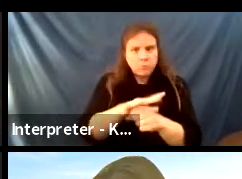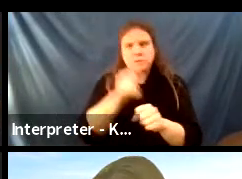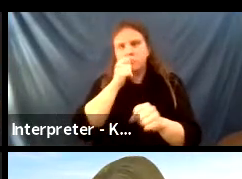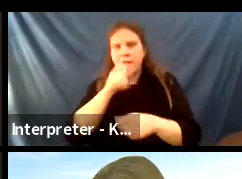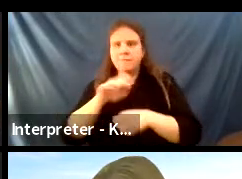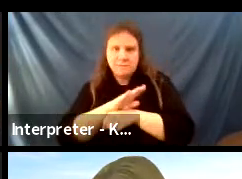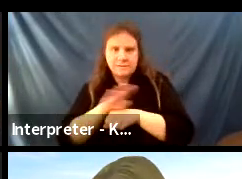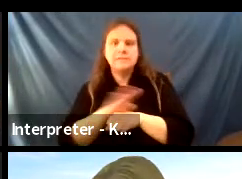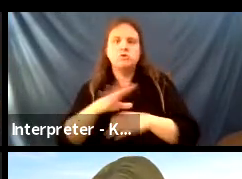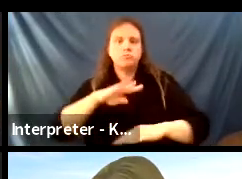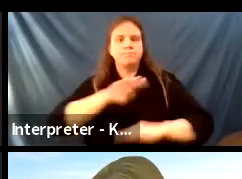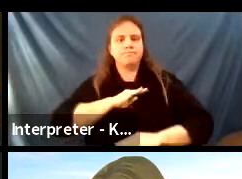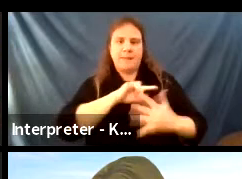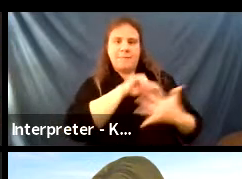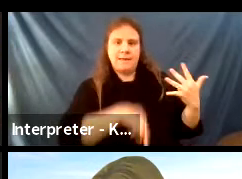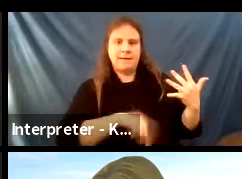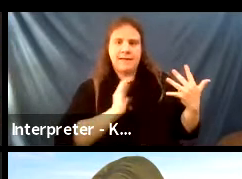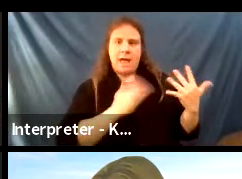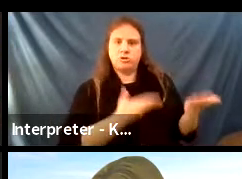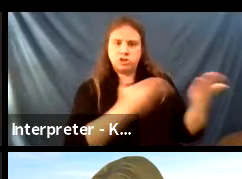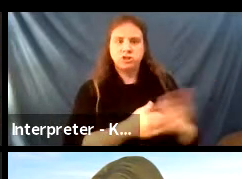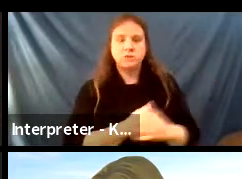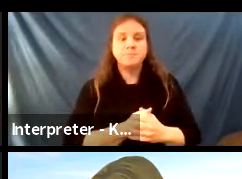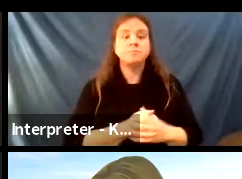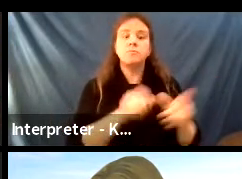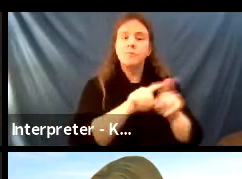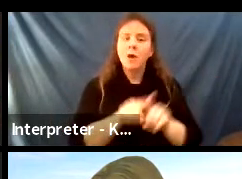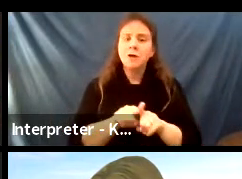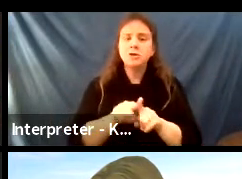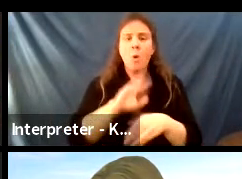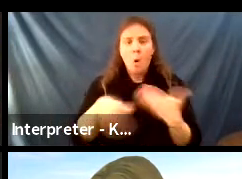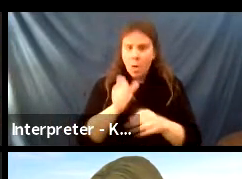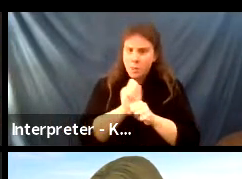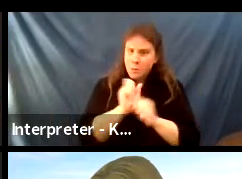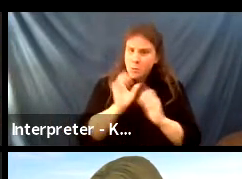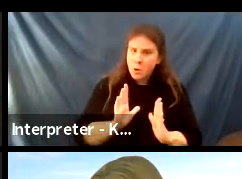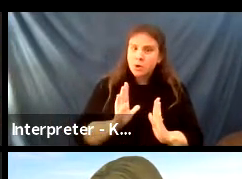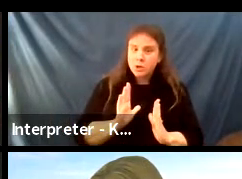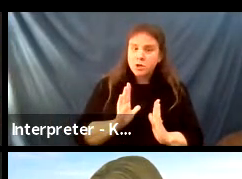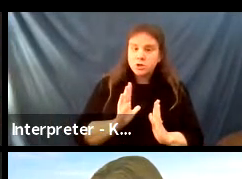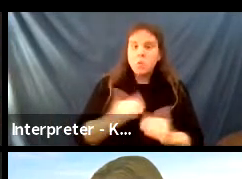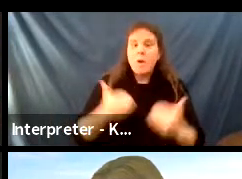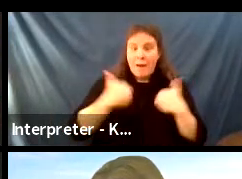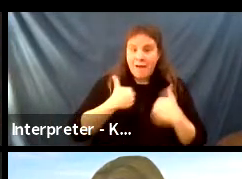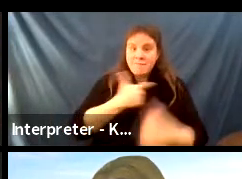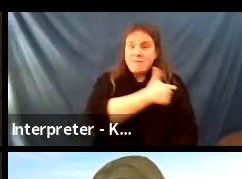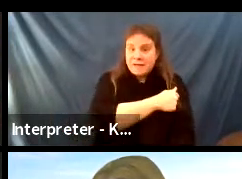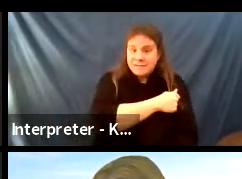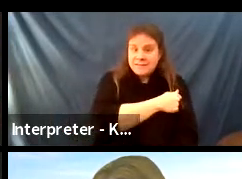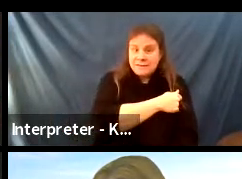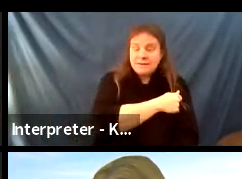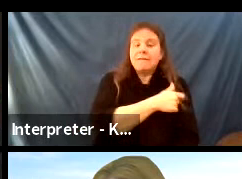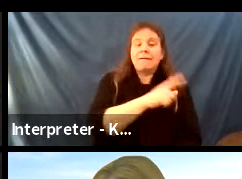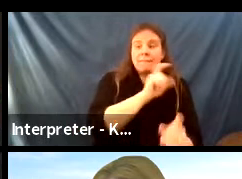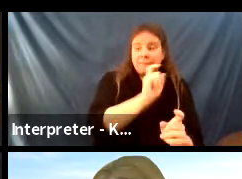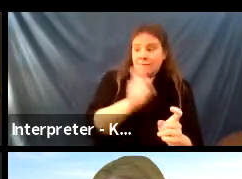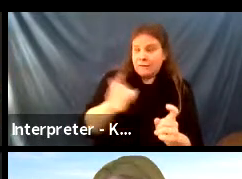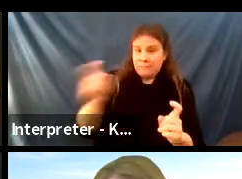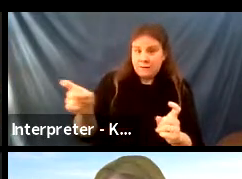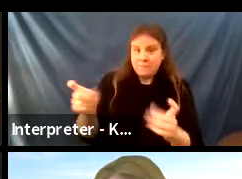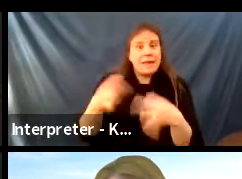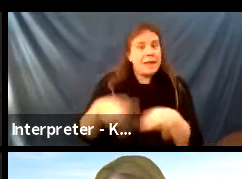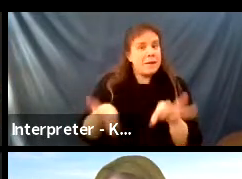for really keeping in mind what the workers administering the vaccine are going to have to go through. That they really do need to be trained in